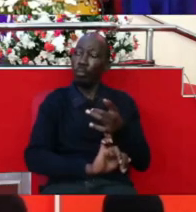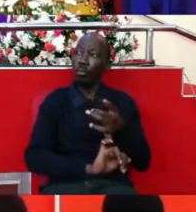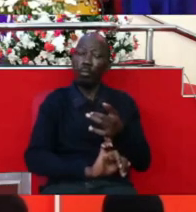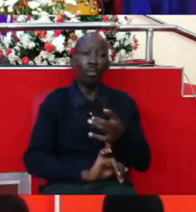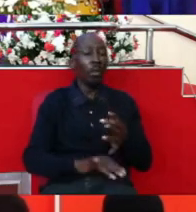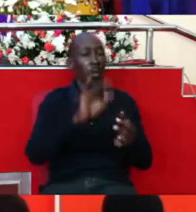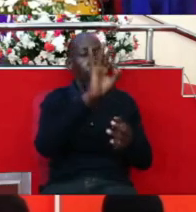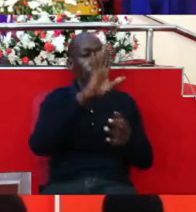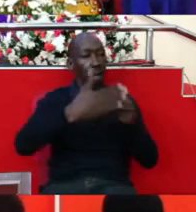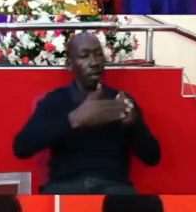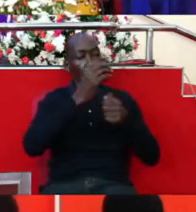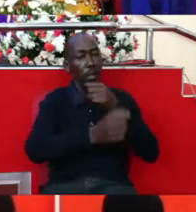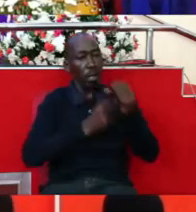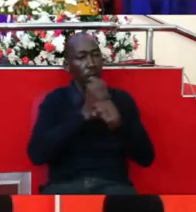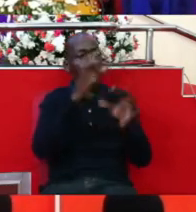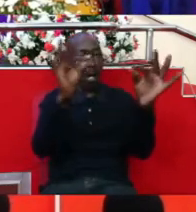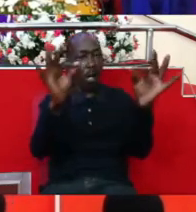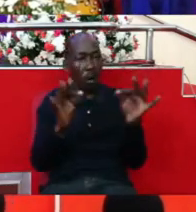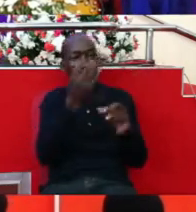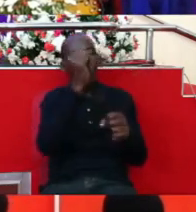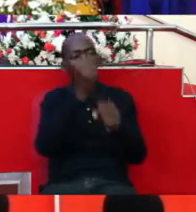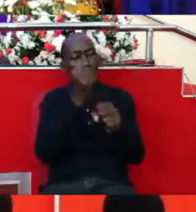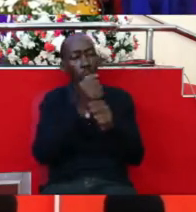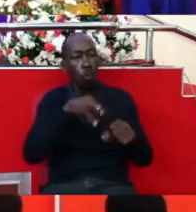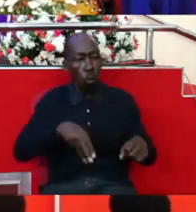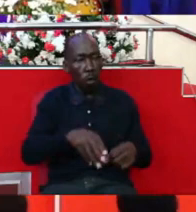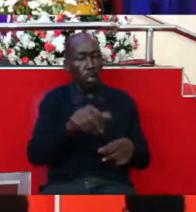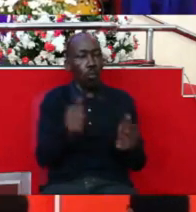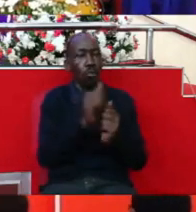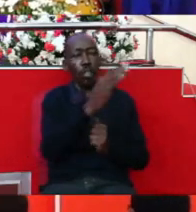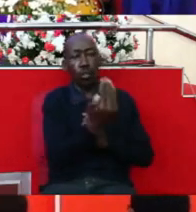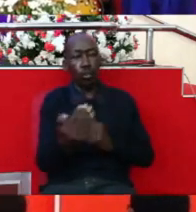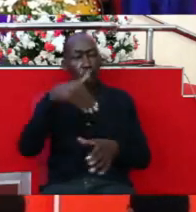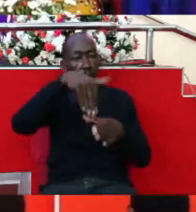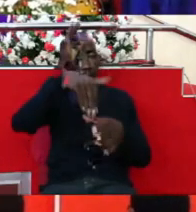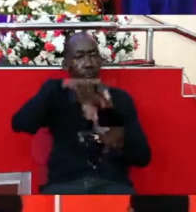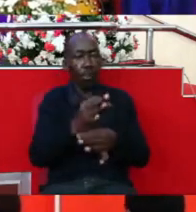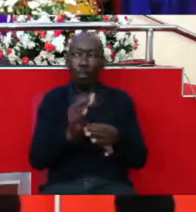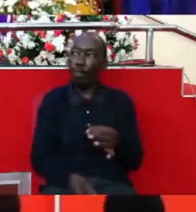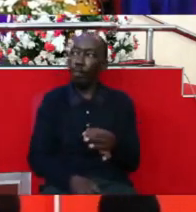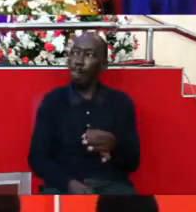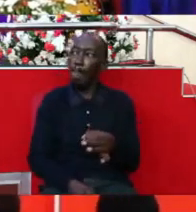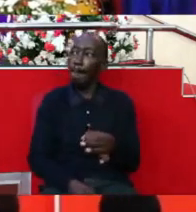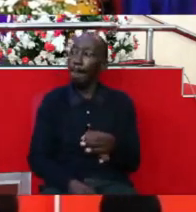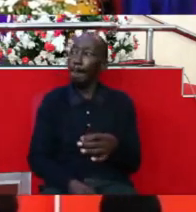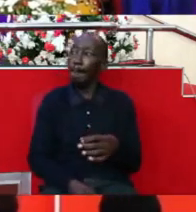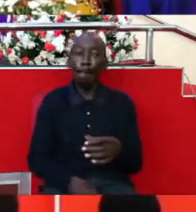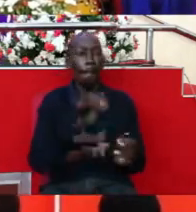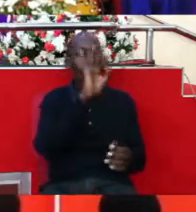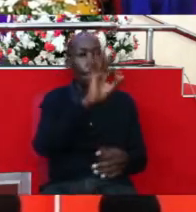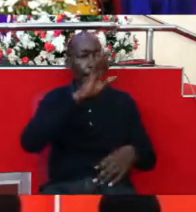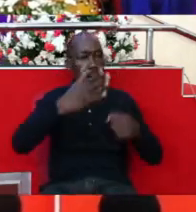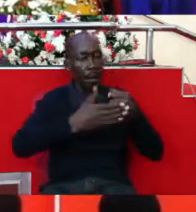39 years of accounts of walking with your children in faith. Miaka 39 ya kutembea na watoto wako katika imani. 39